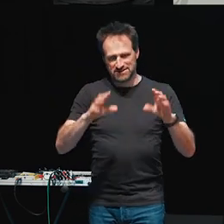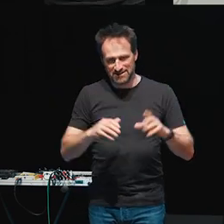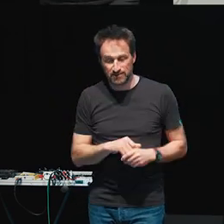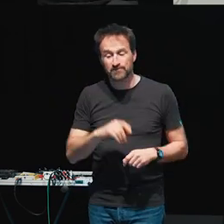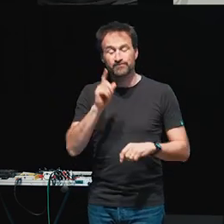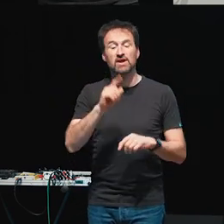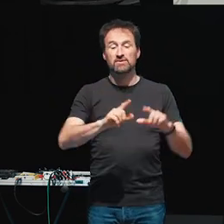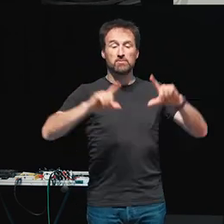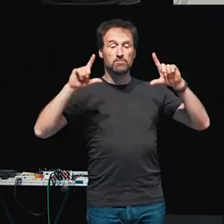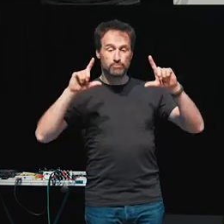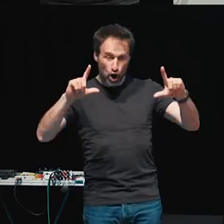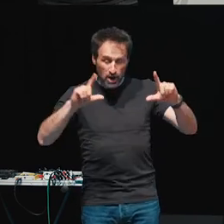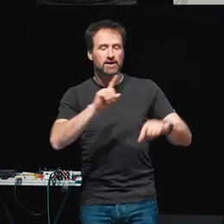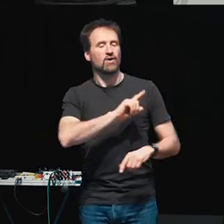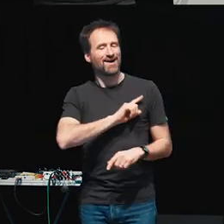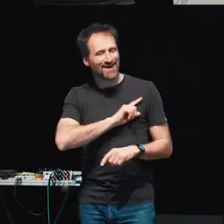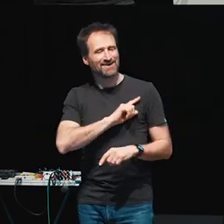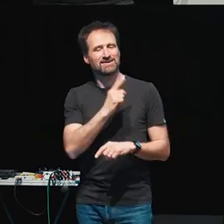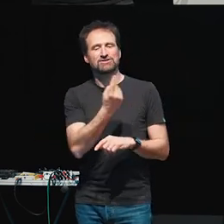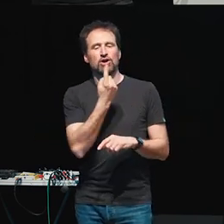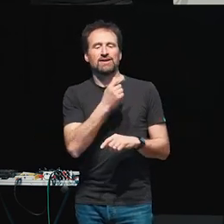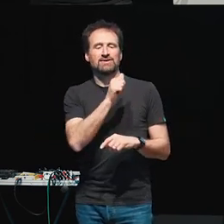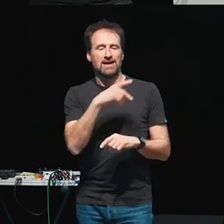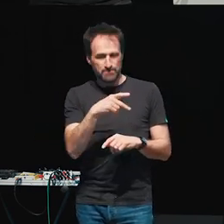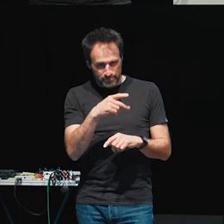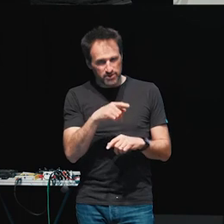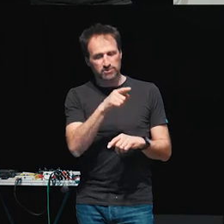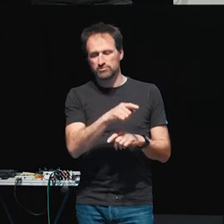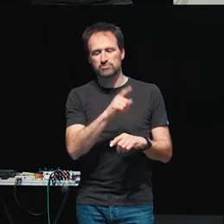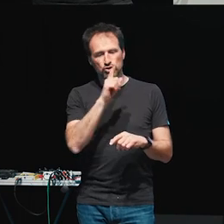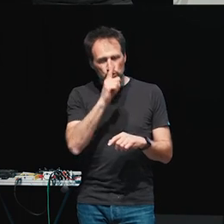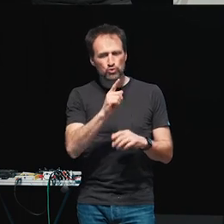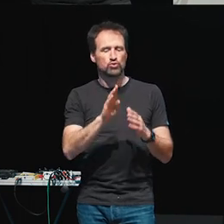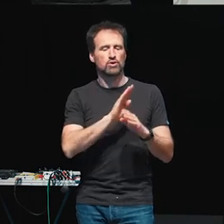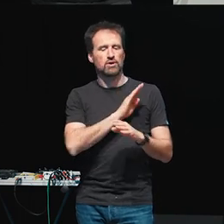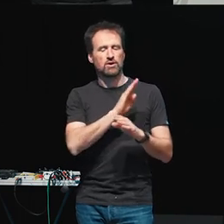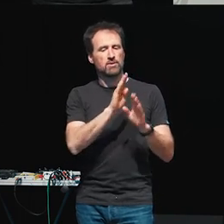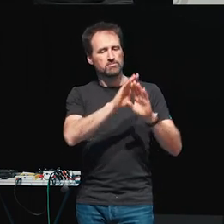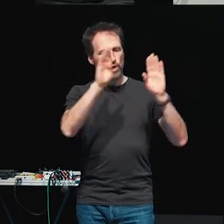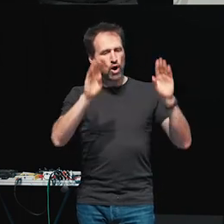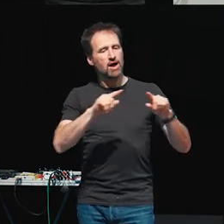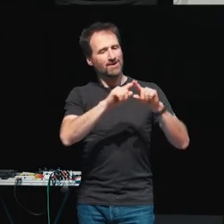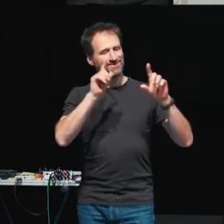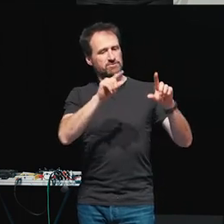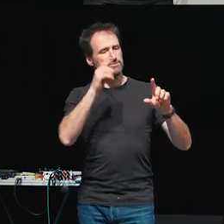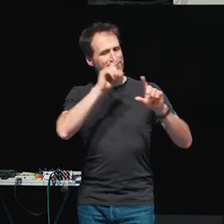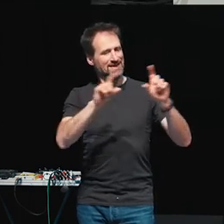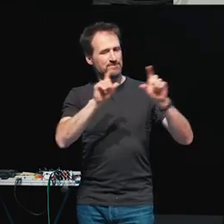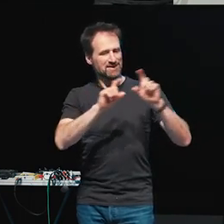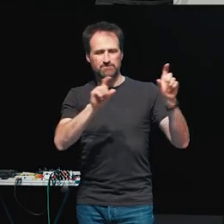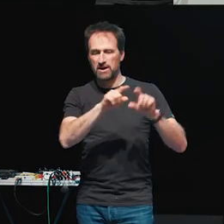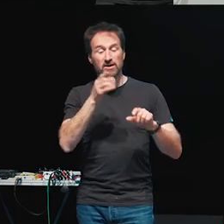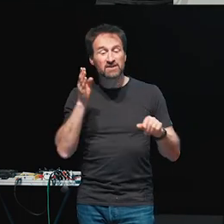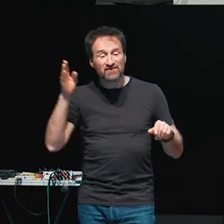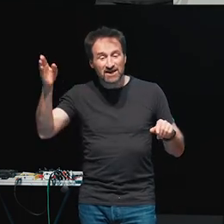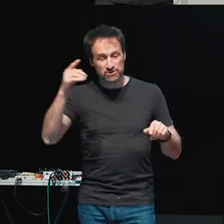board as its own isolated app that deals only with board concerns and doesn't know or care about navigation on the left.